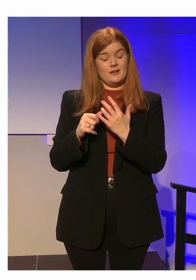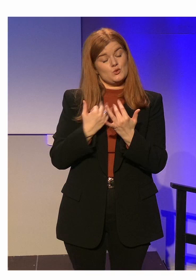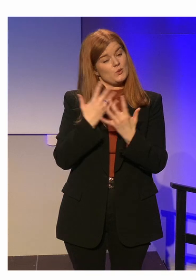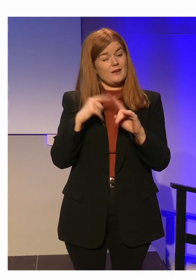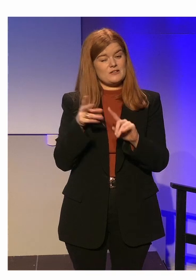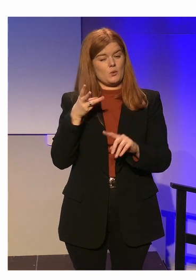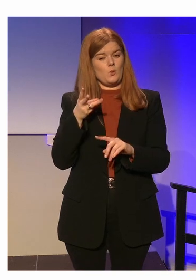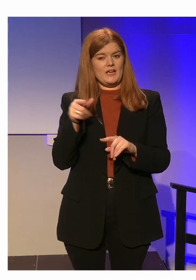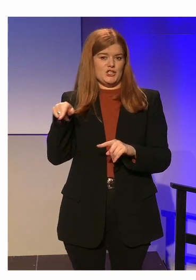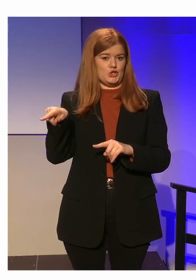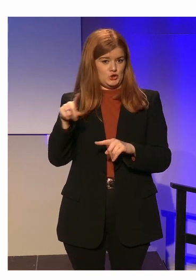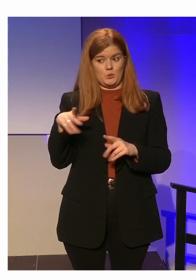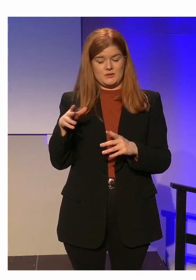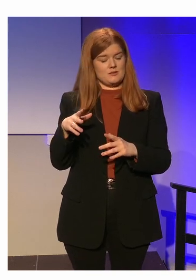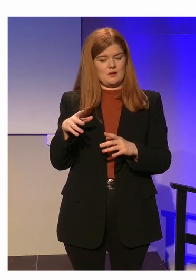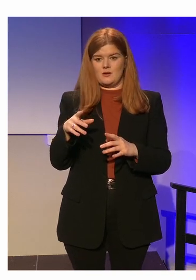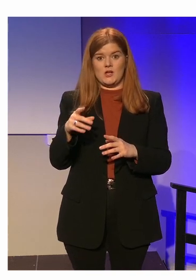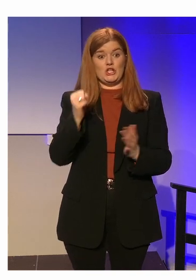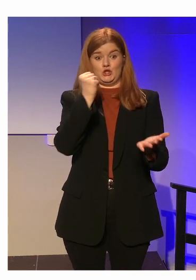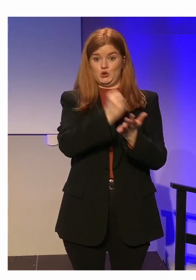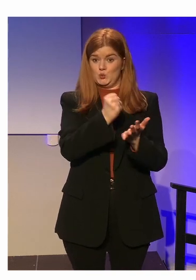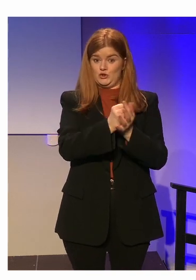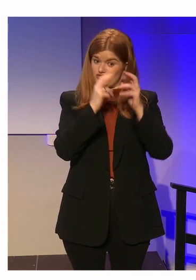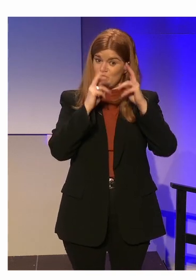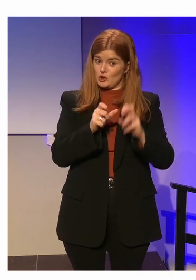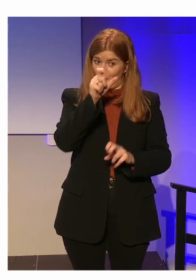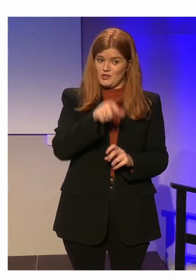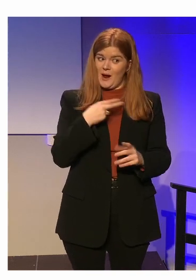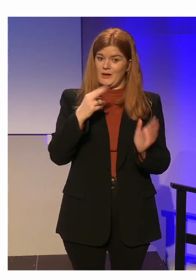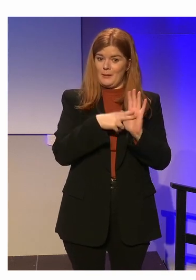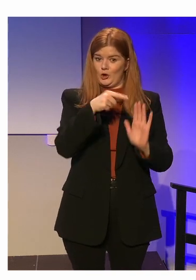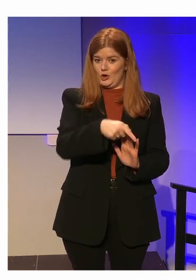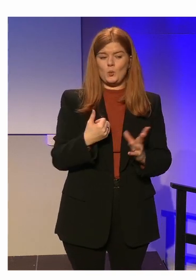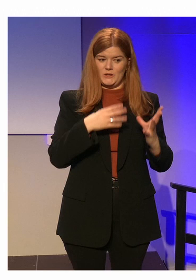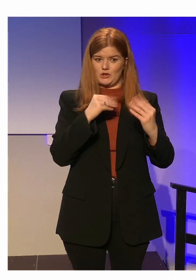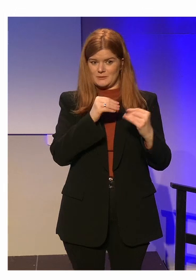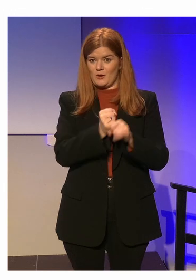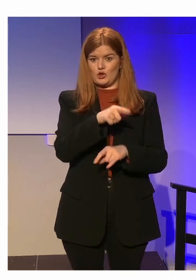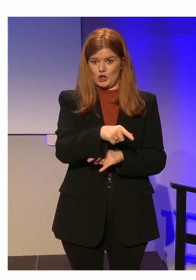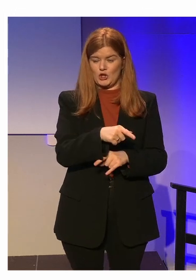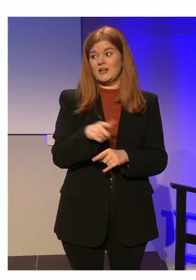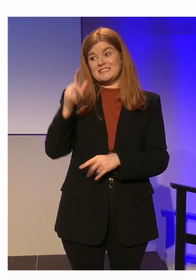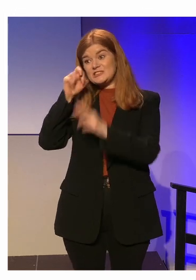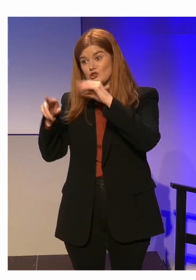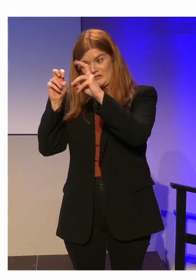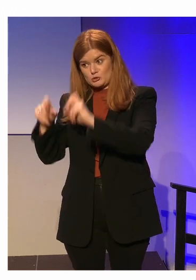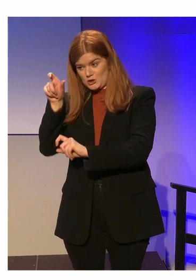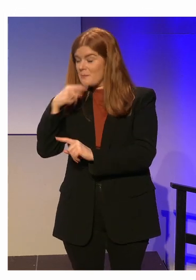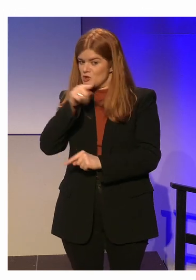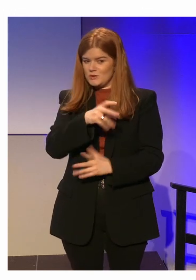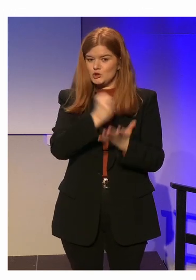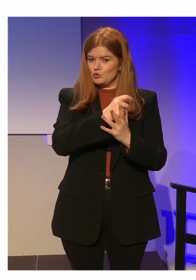ways that she was absolutely a student researcher, I would call her, right? We talked a lot about our teacher researchers. She